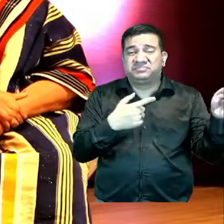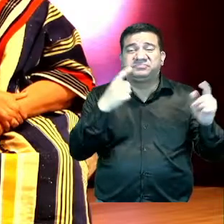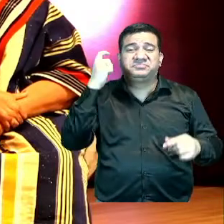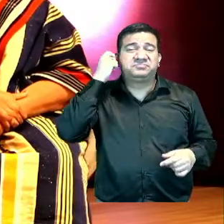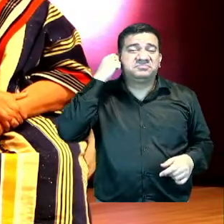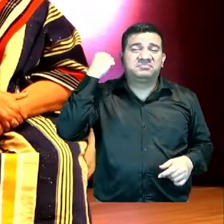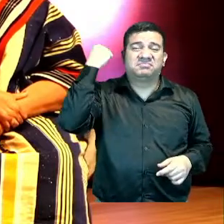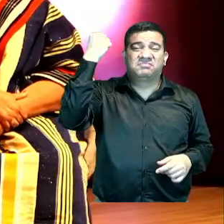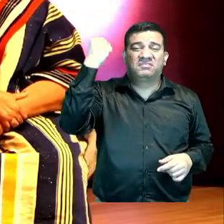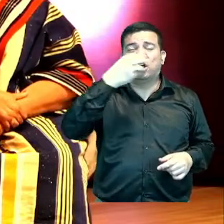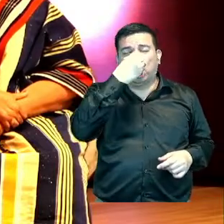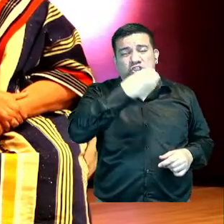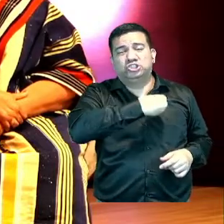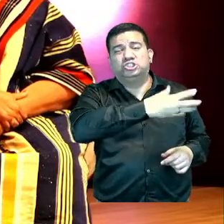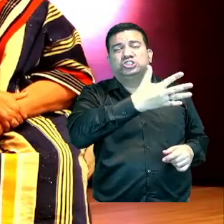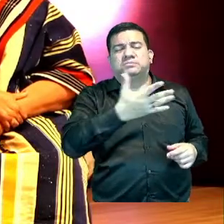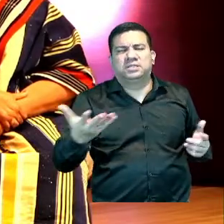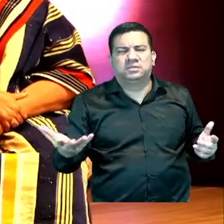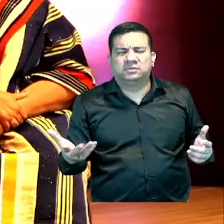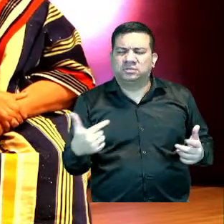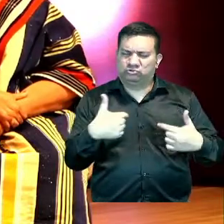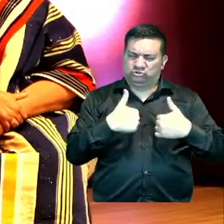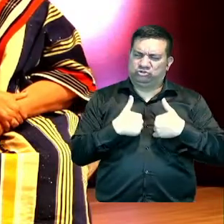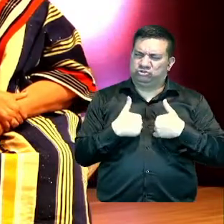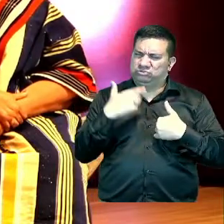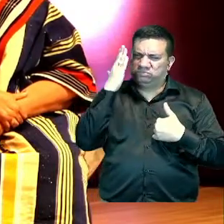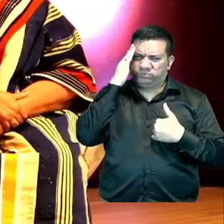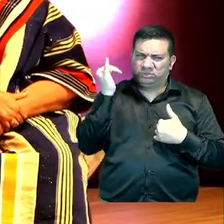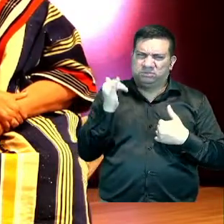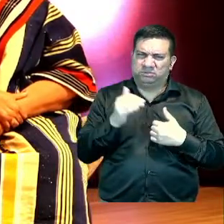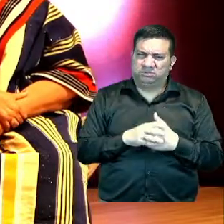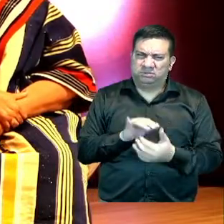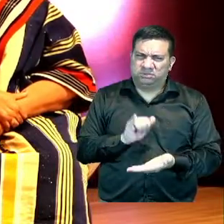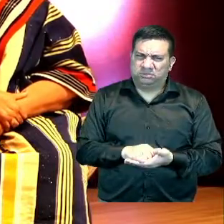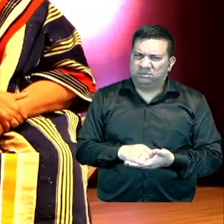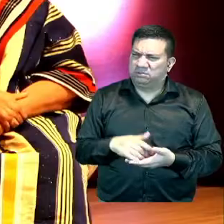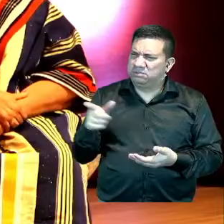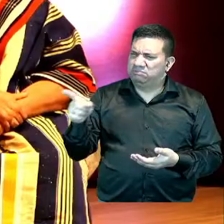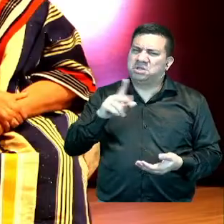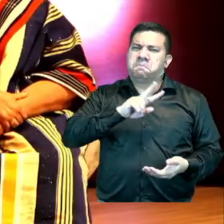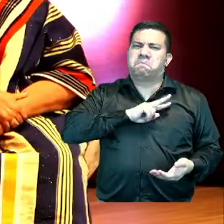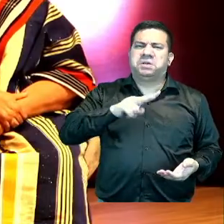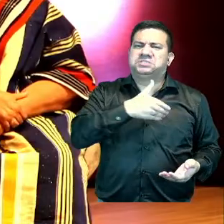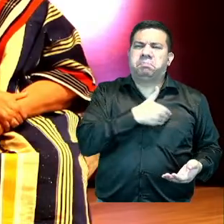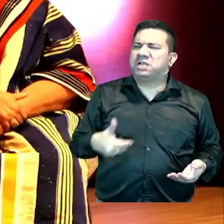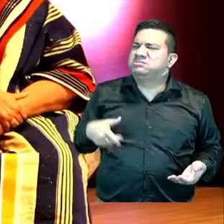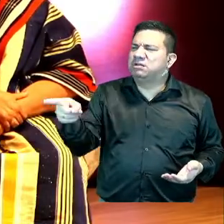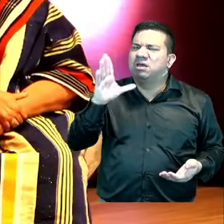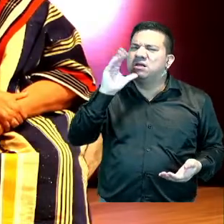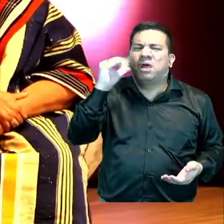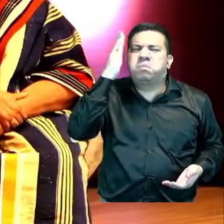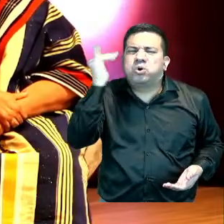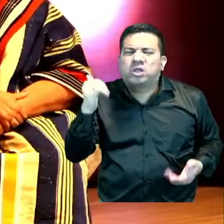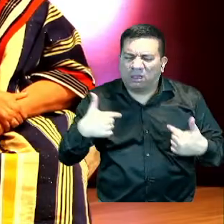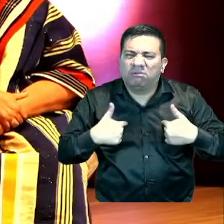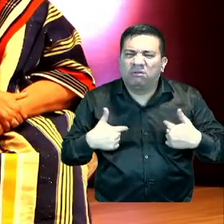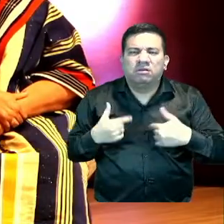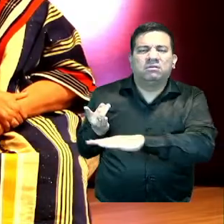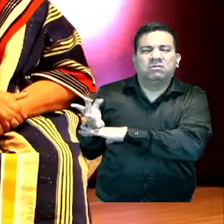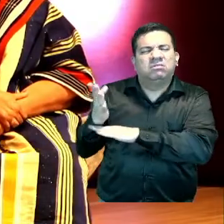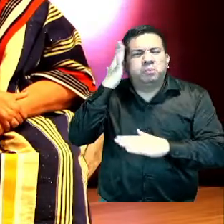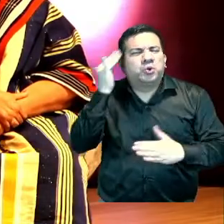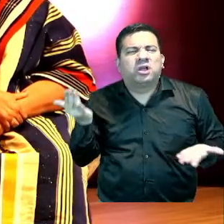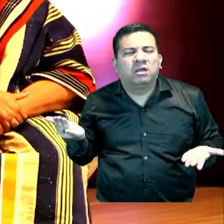They say the vice president is good for nothing. And I asked them, why didn't you become vice president?